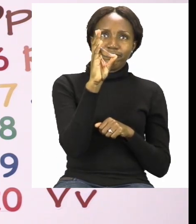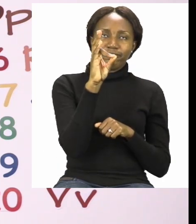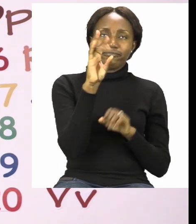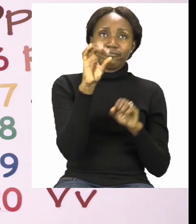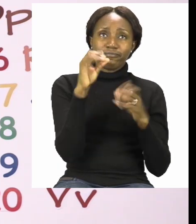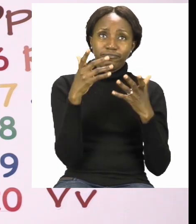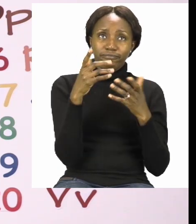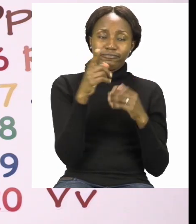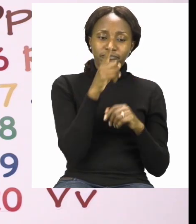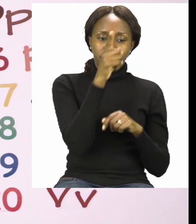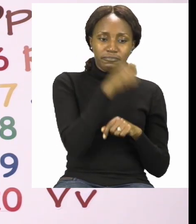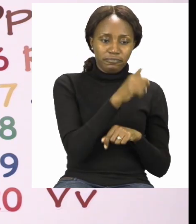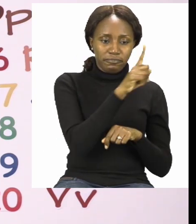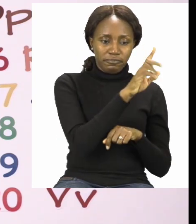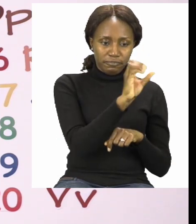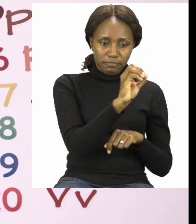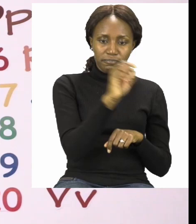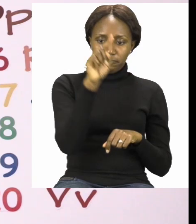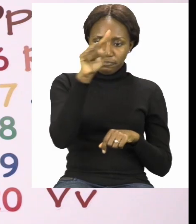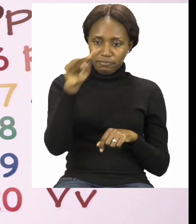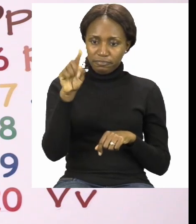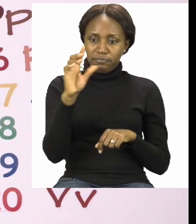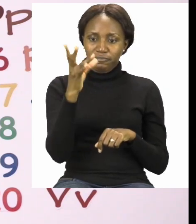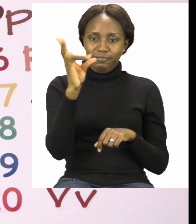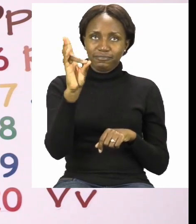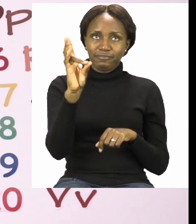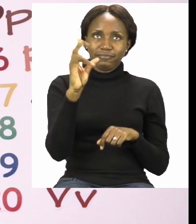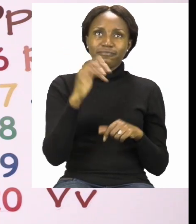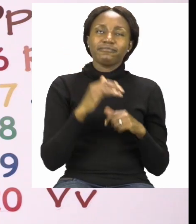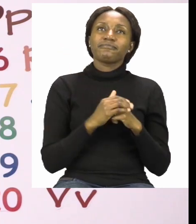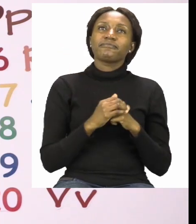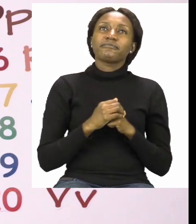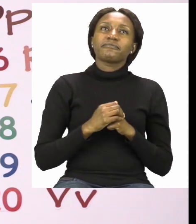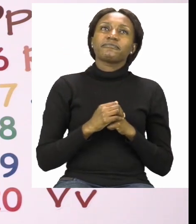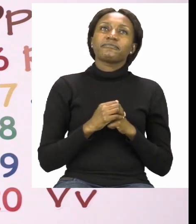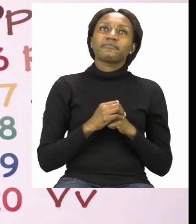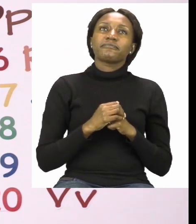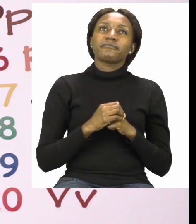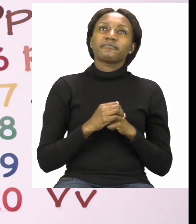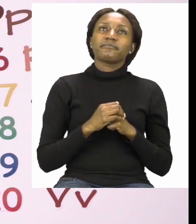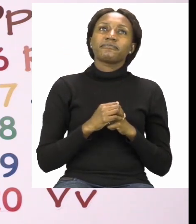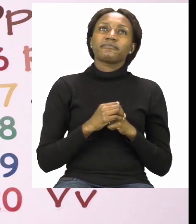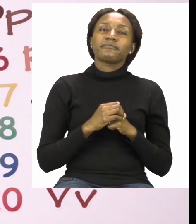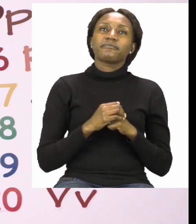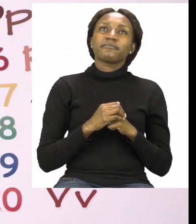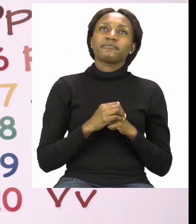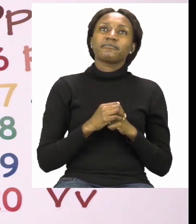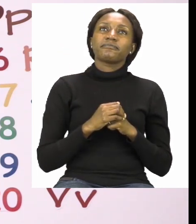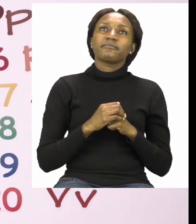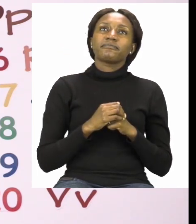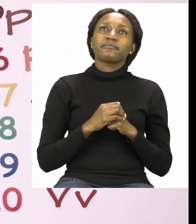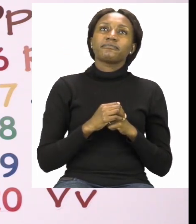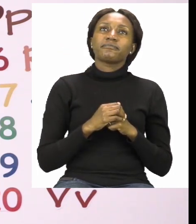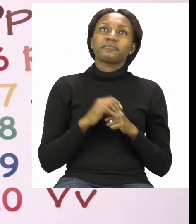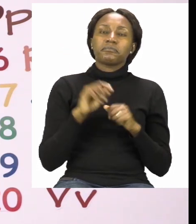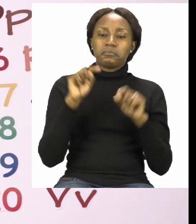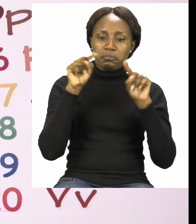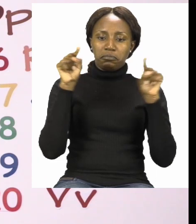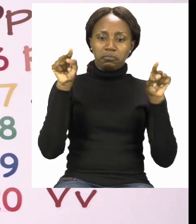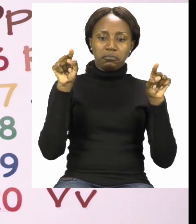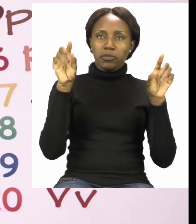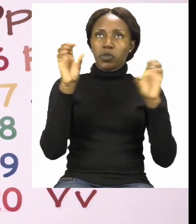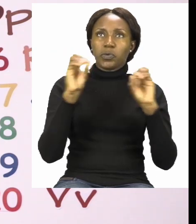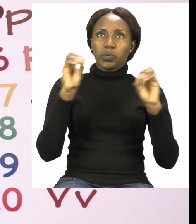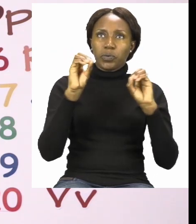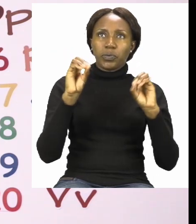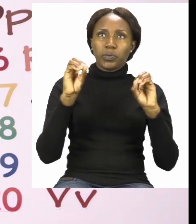up of 10 and 7. Now, in the case where there is no number here, we